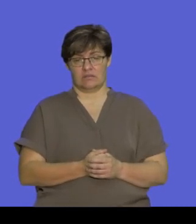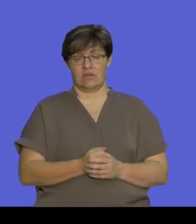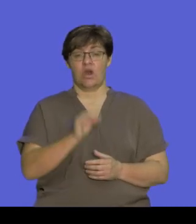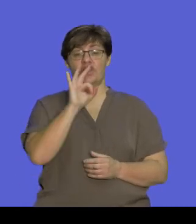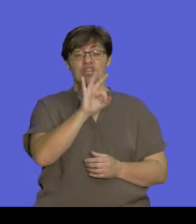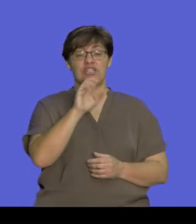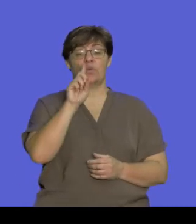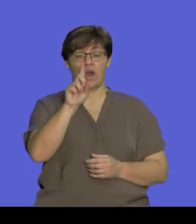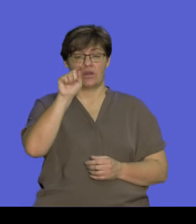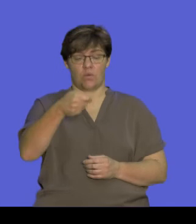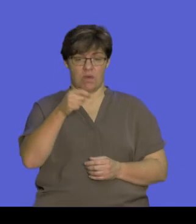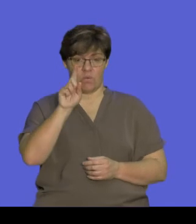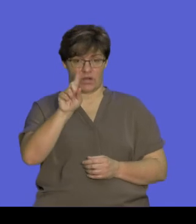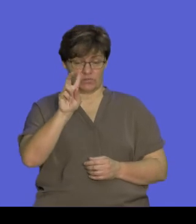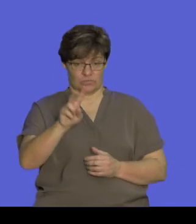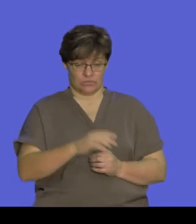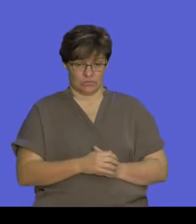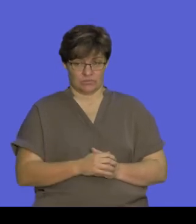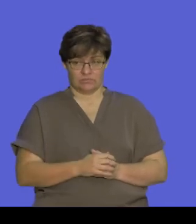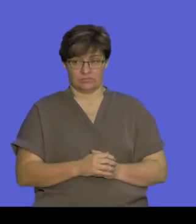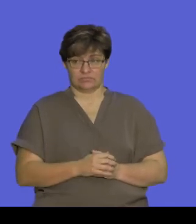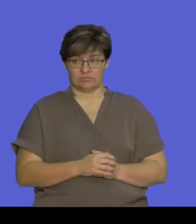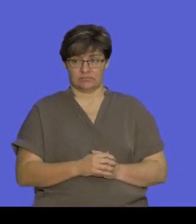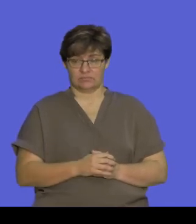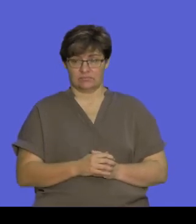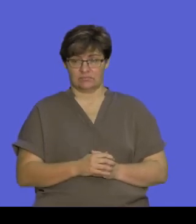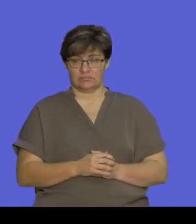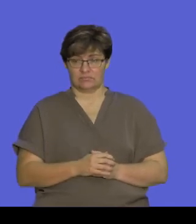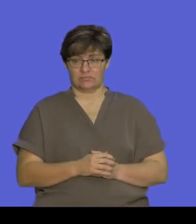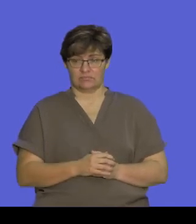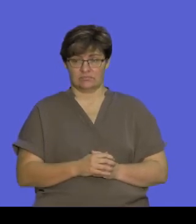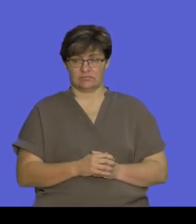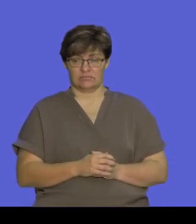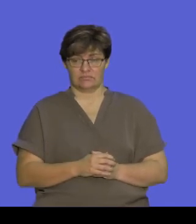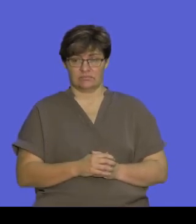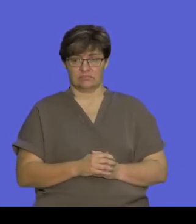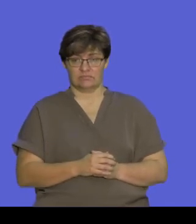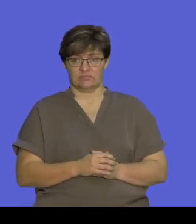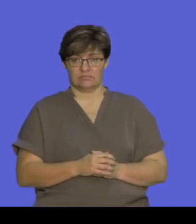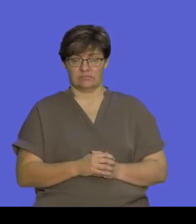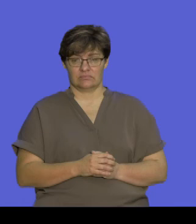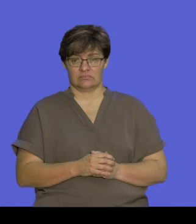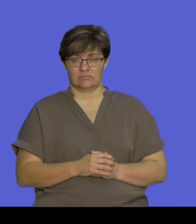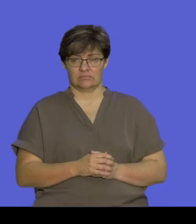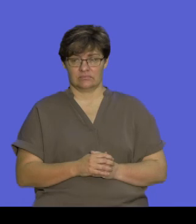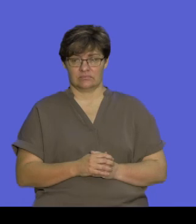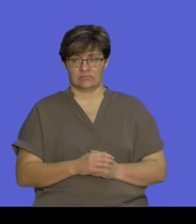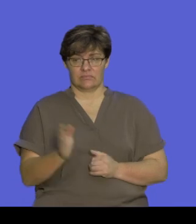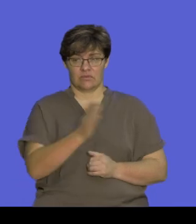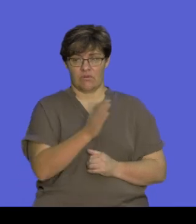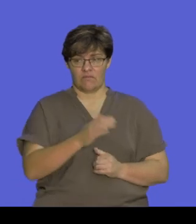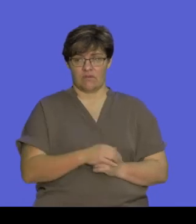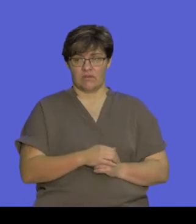31.1. Let's make sure that we get that right. 31.12. I'll just erase the 30